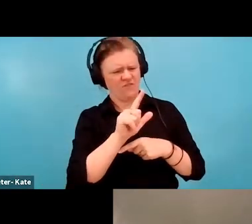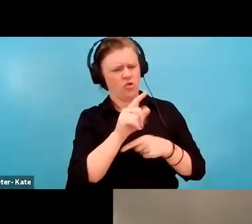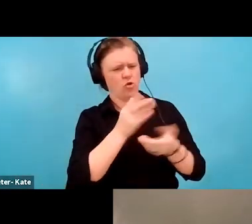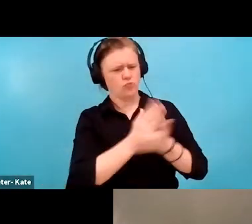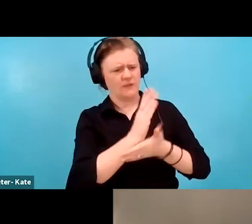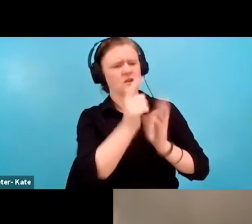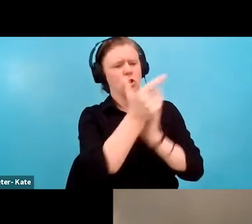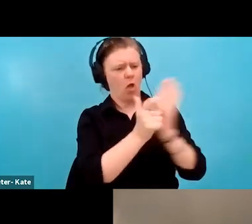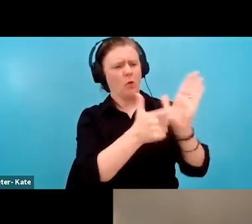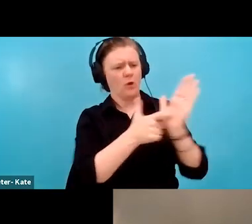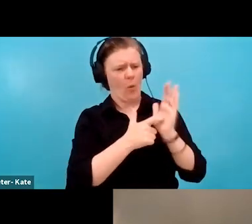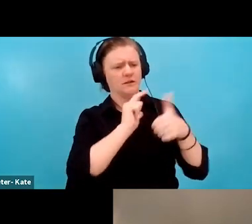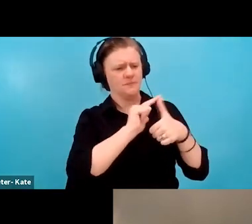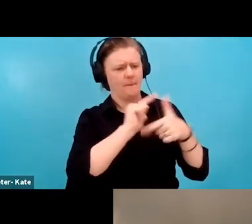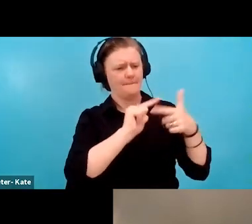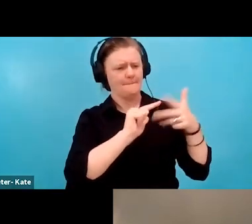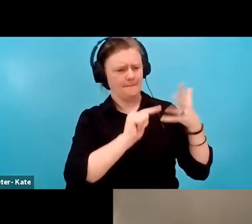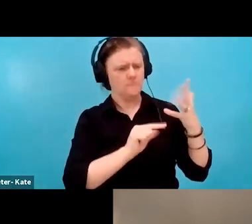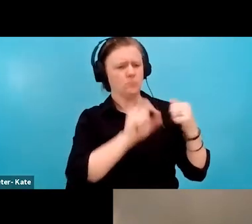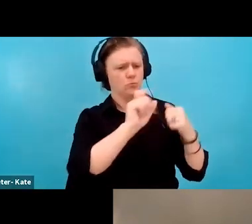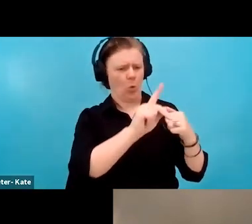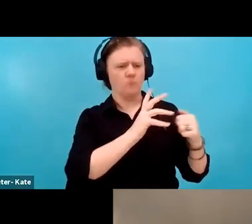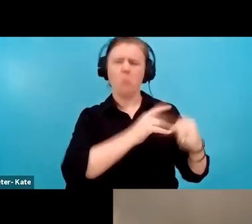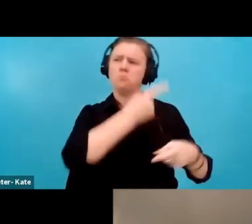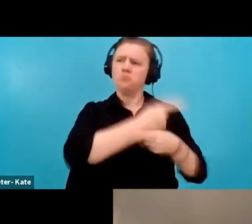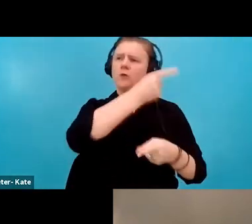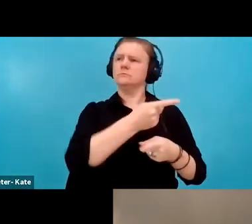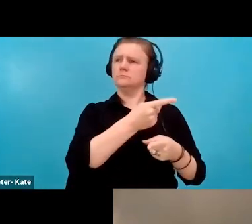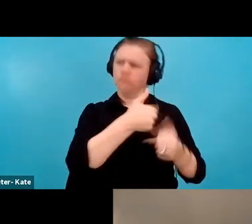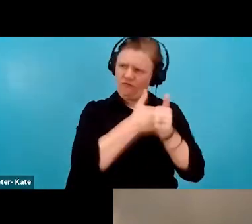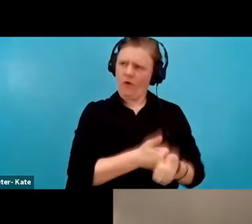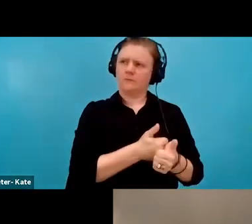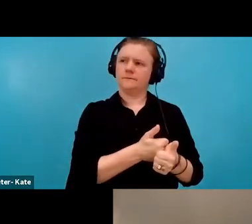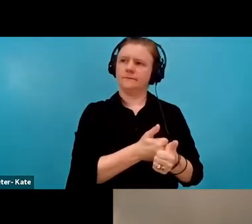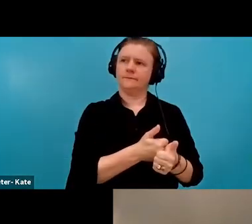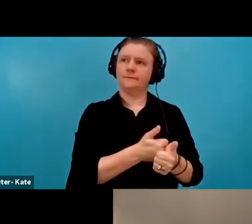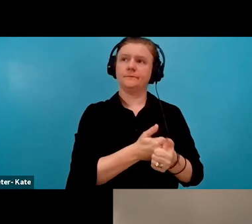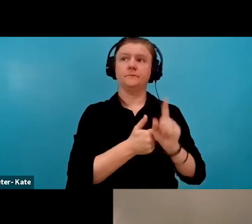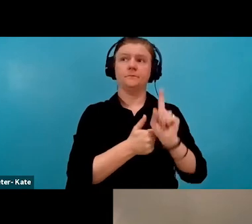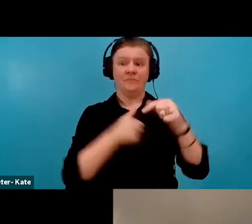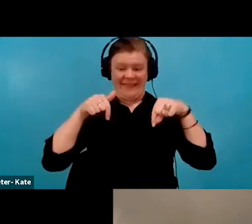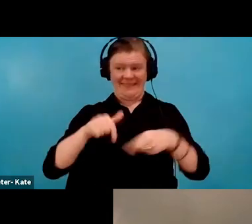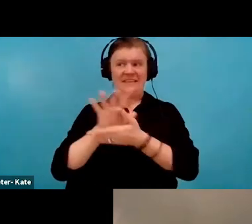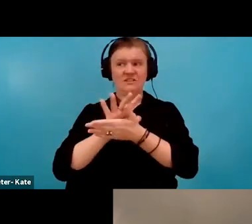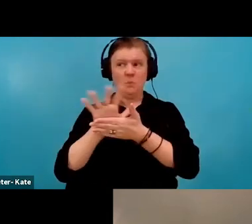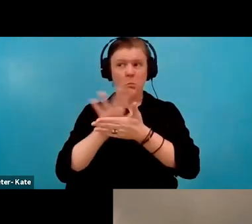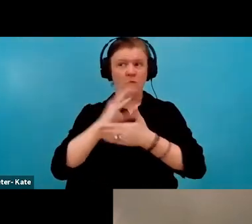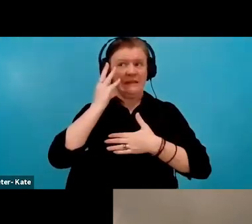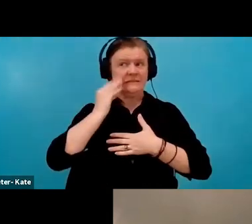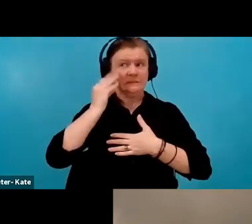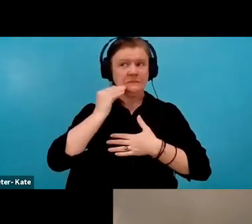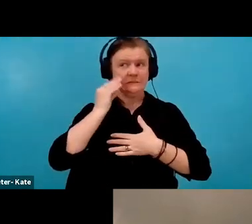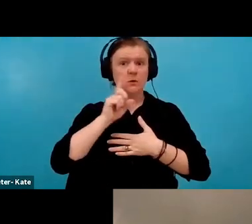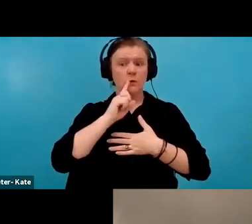to do? And they see that as the correct thing to do. Having this experience was a moral reckoning for